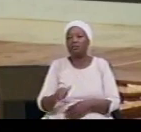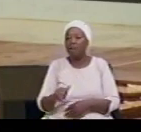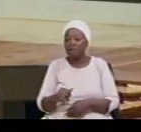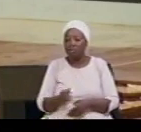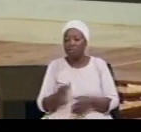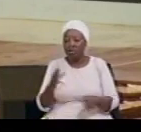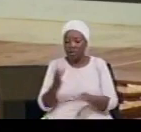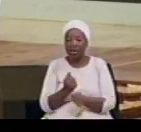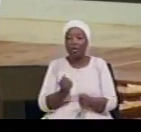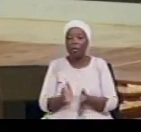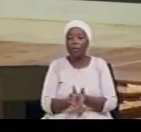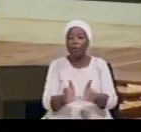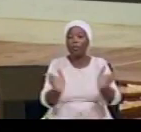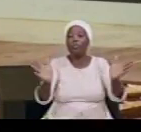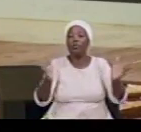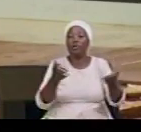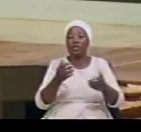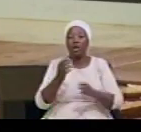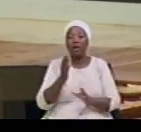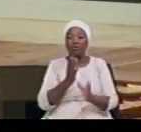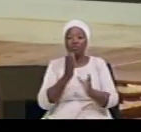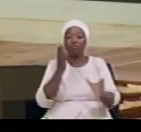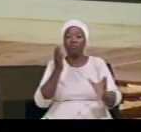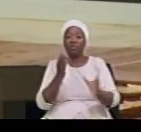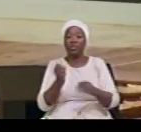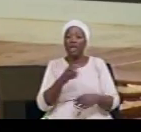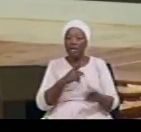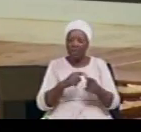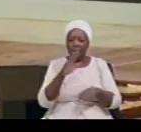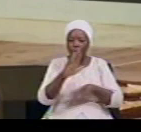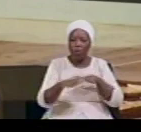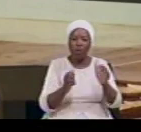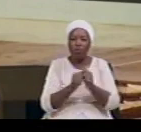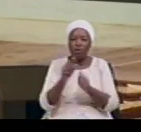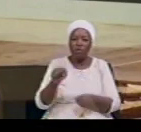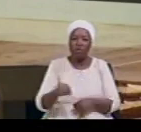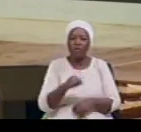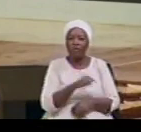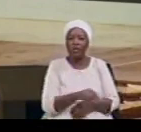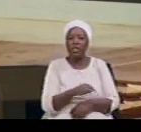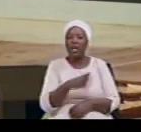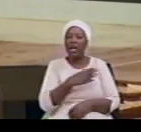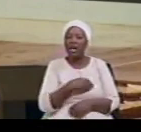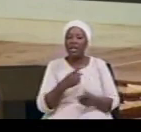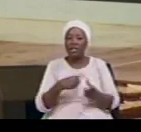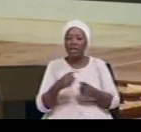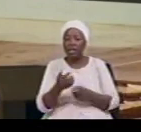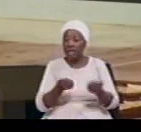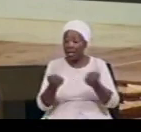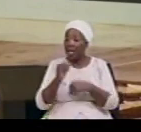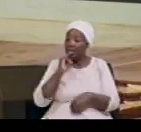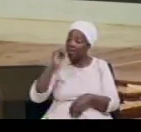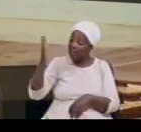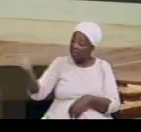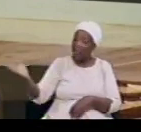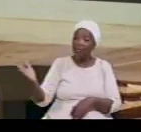transport, and you're still walking with your feet, and the car is there, and it's in your